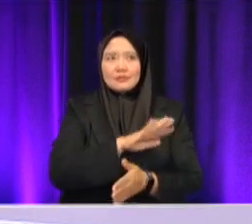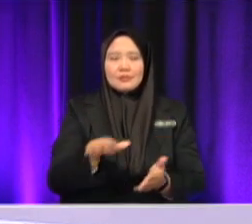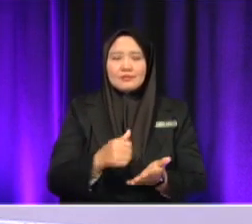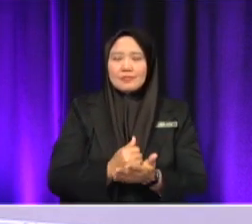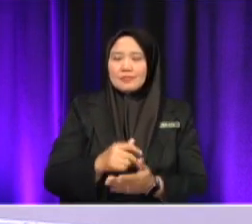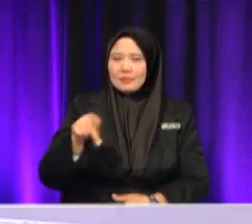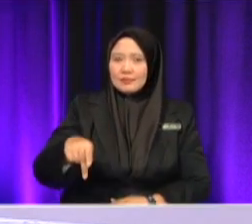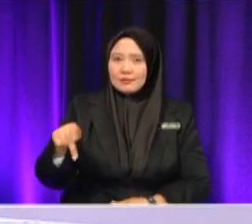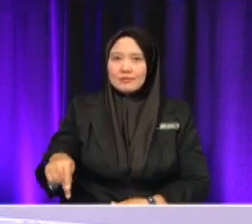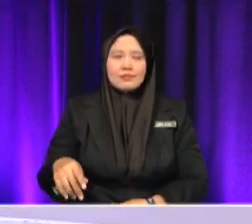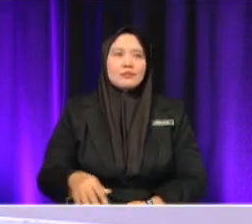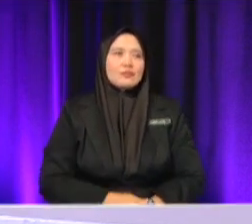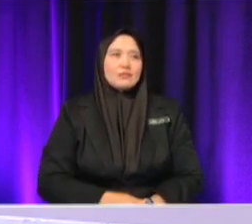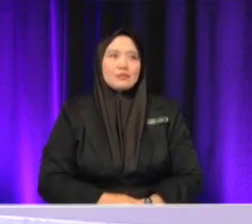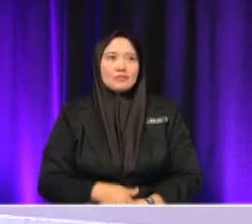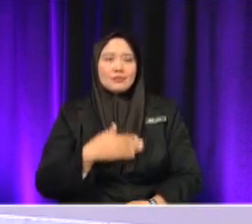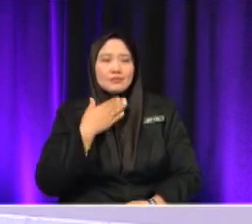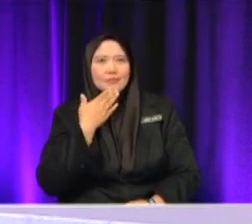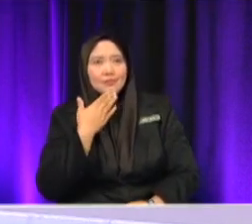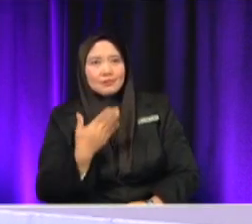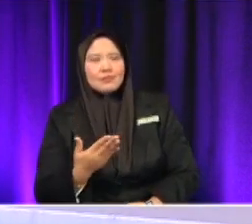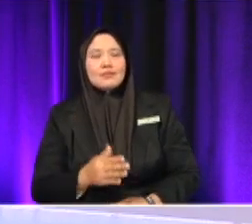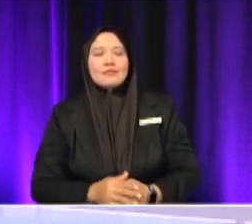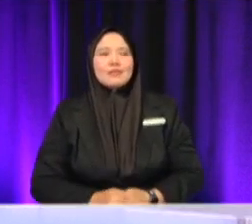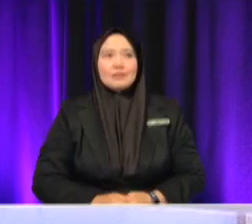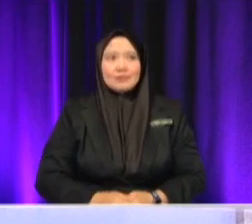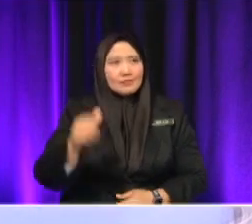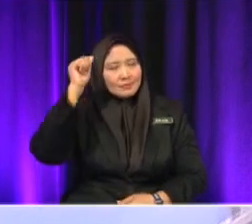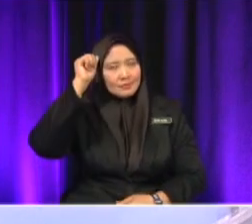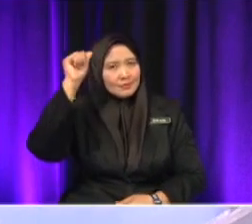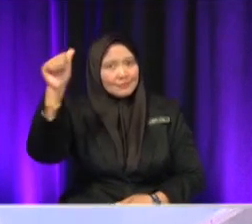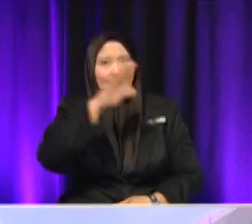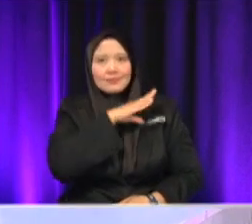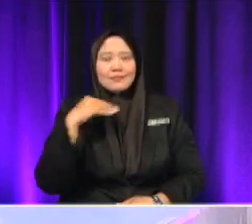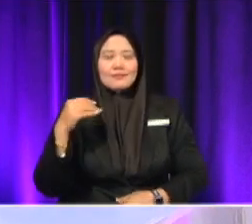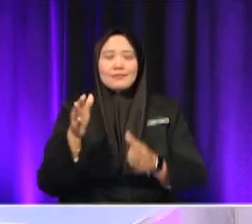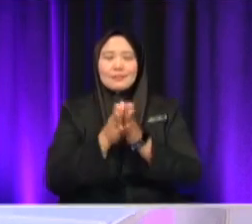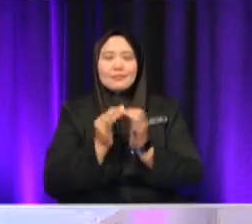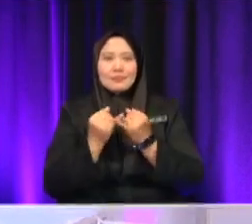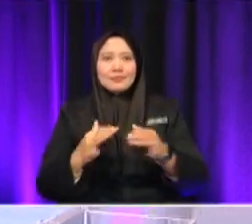being with us and answering all the questions. Till we meet again, Assalamualaikum and Salam Sejahtera. Bye-bye.